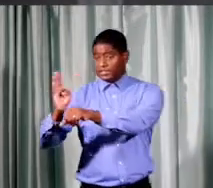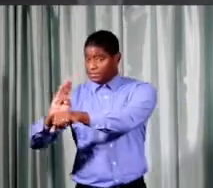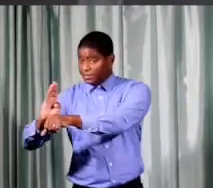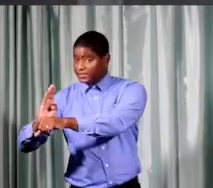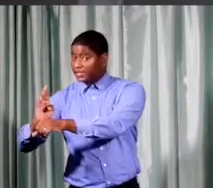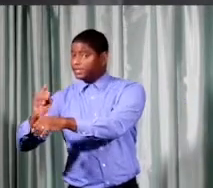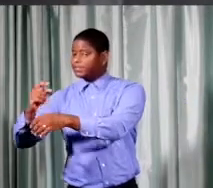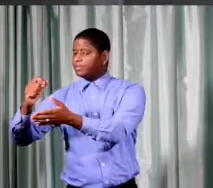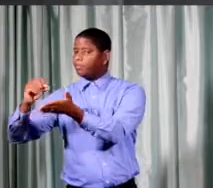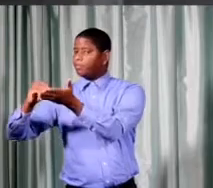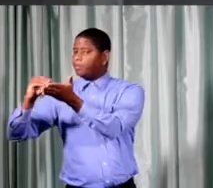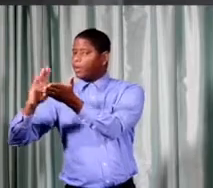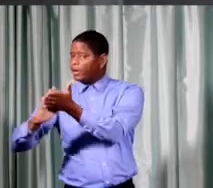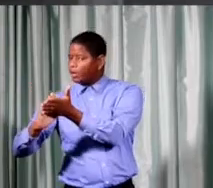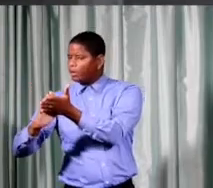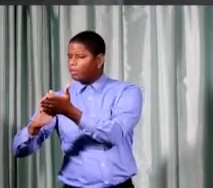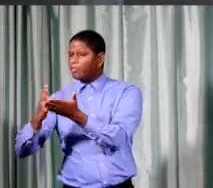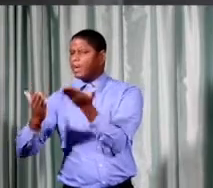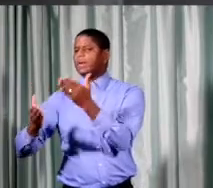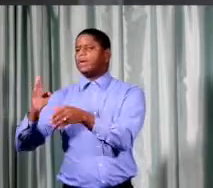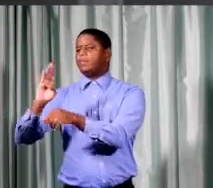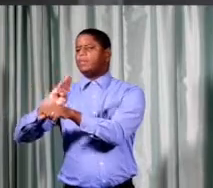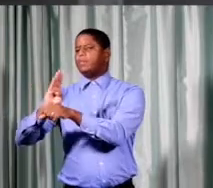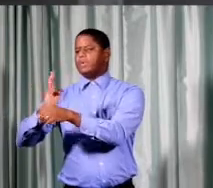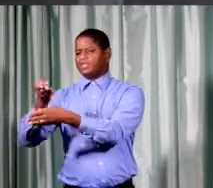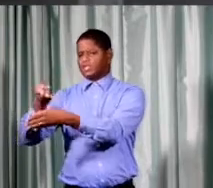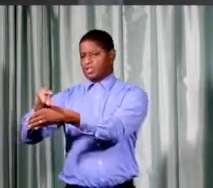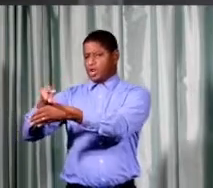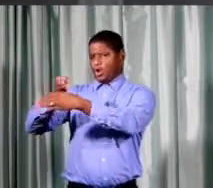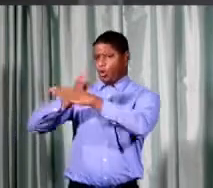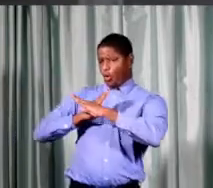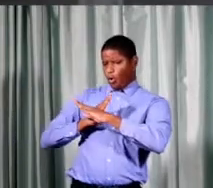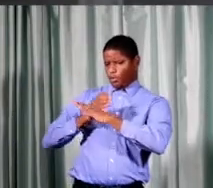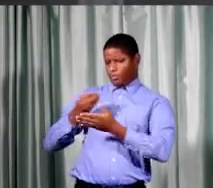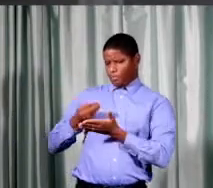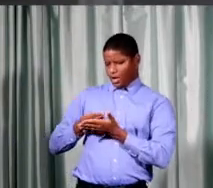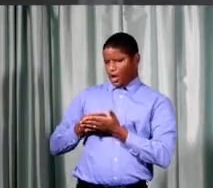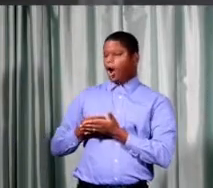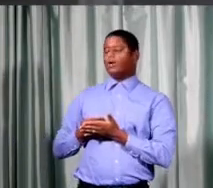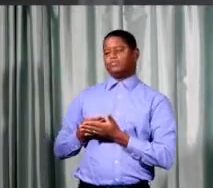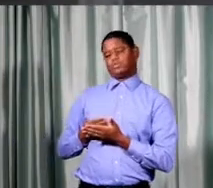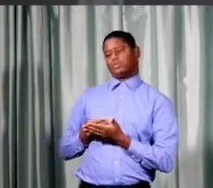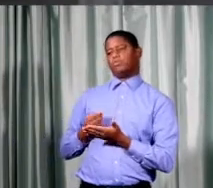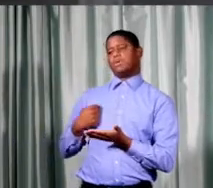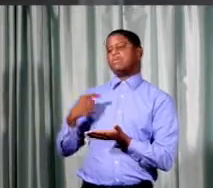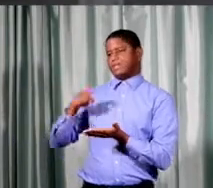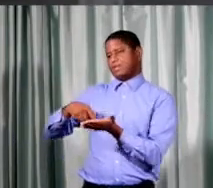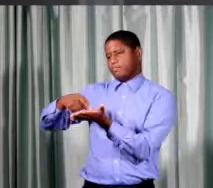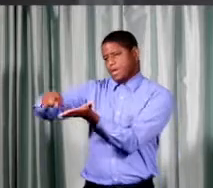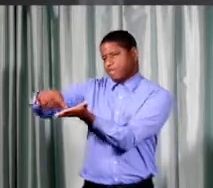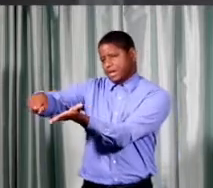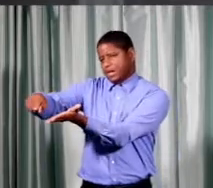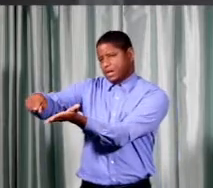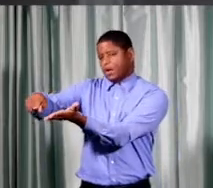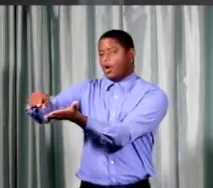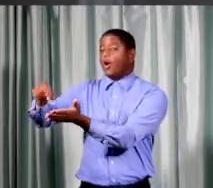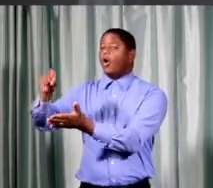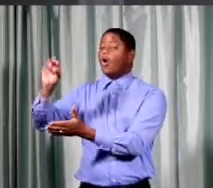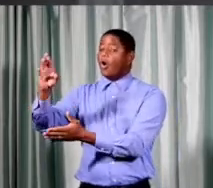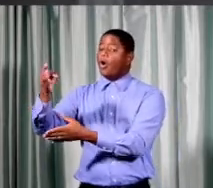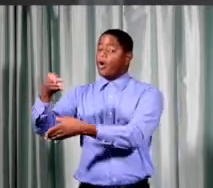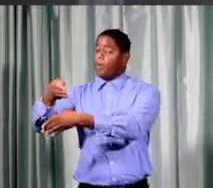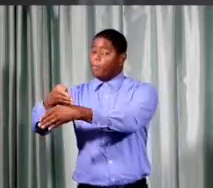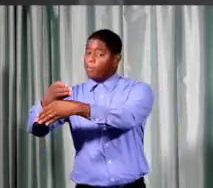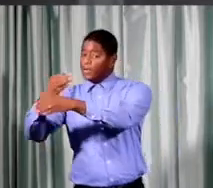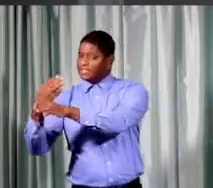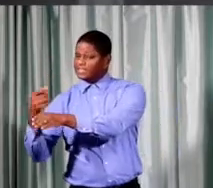money, and therefore you become a receivable to the business, or the business says, fine, I